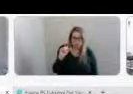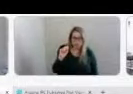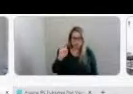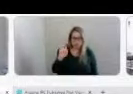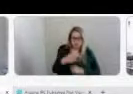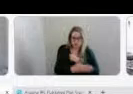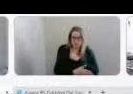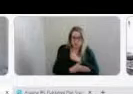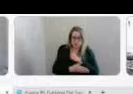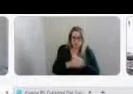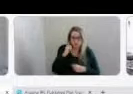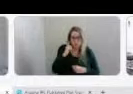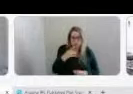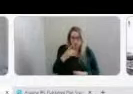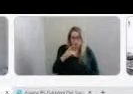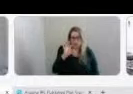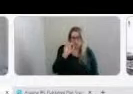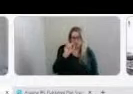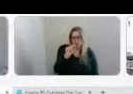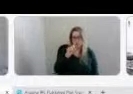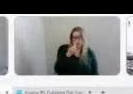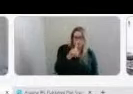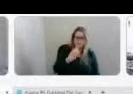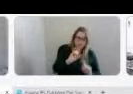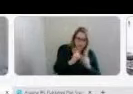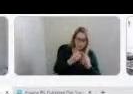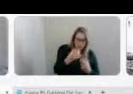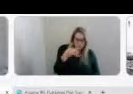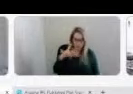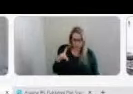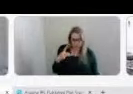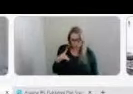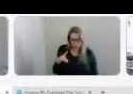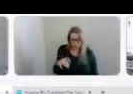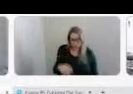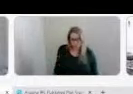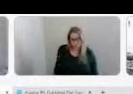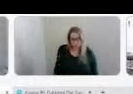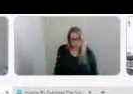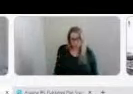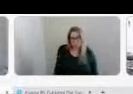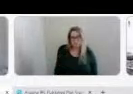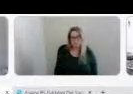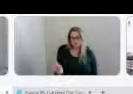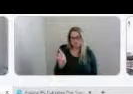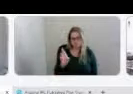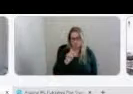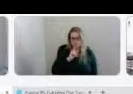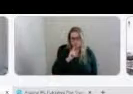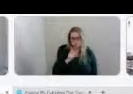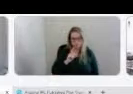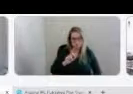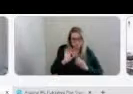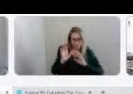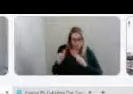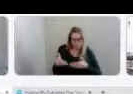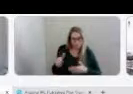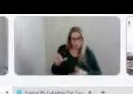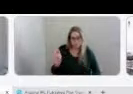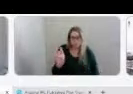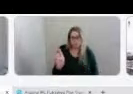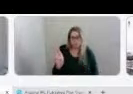like district 17 very heavily republican a democrat could not ever